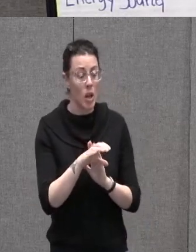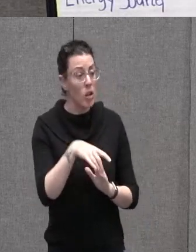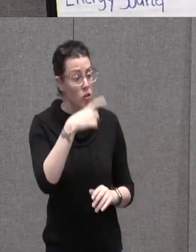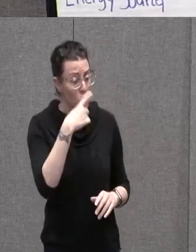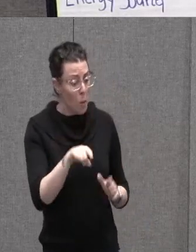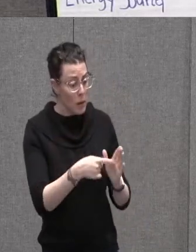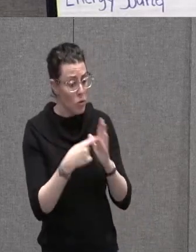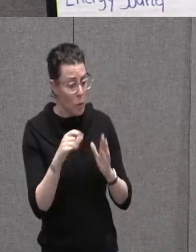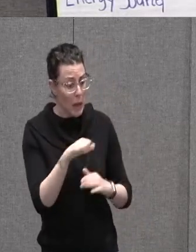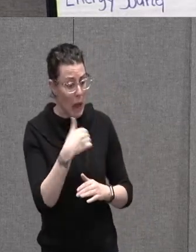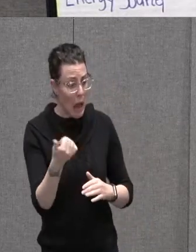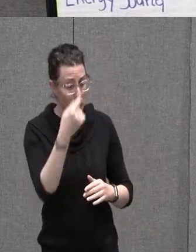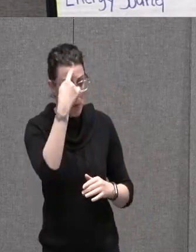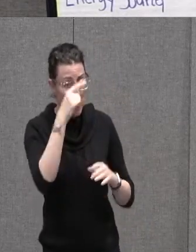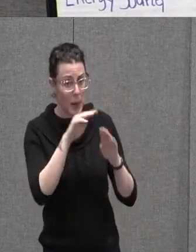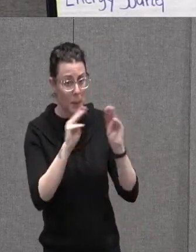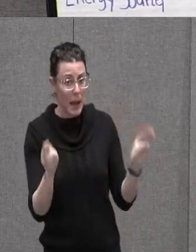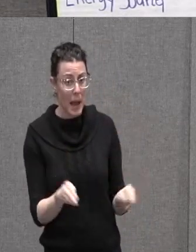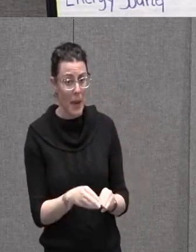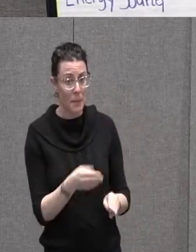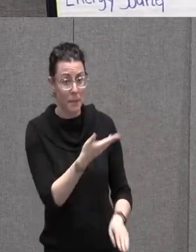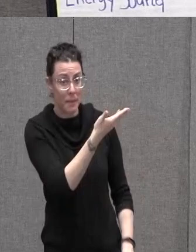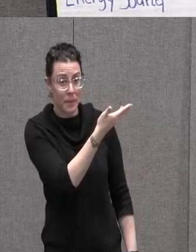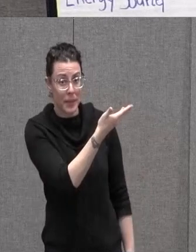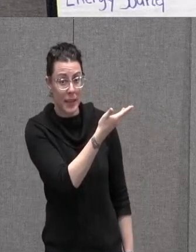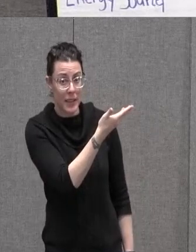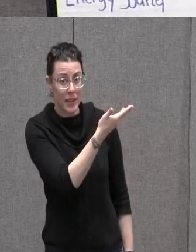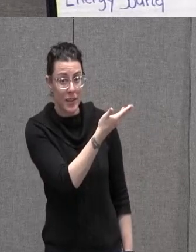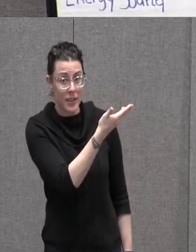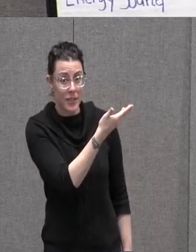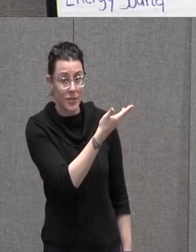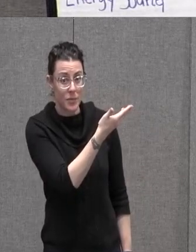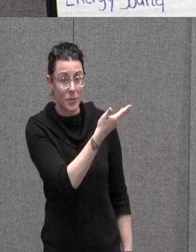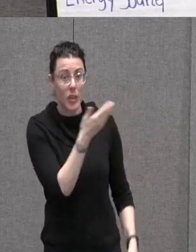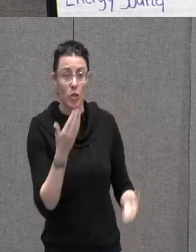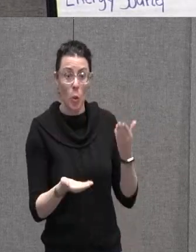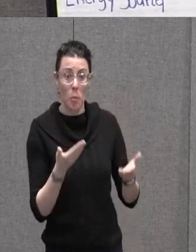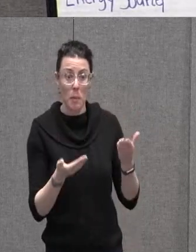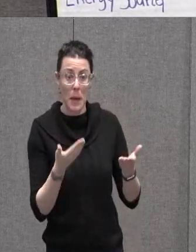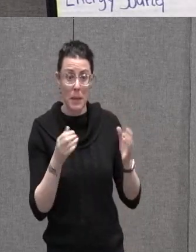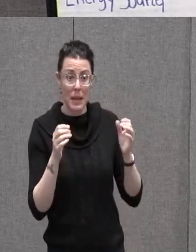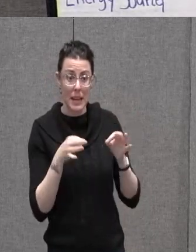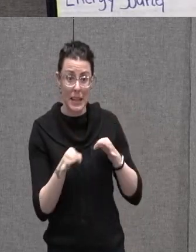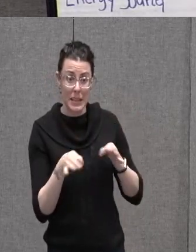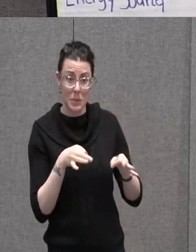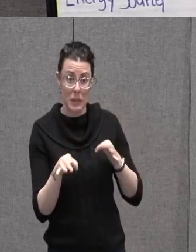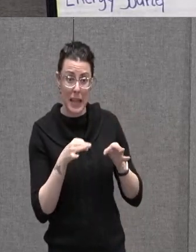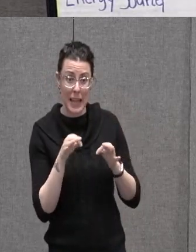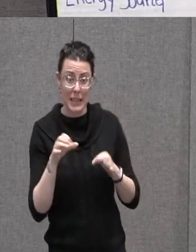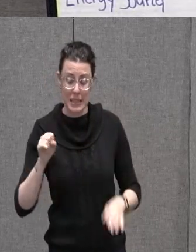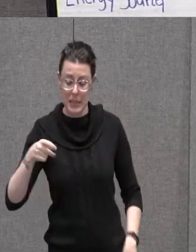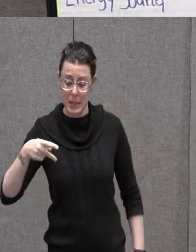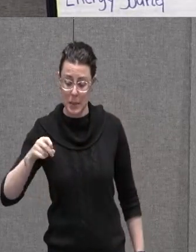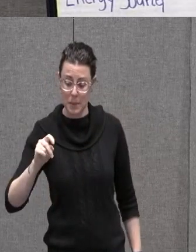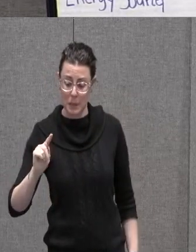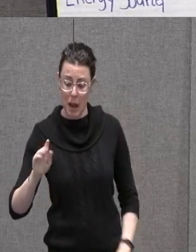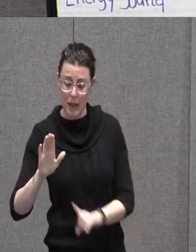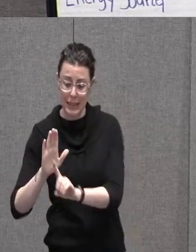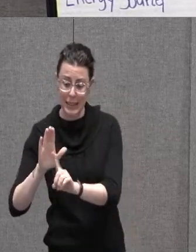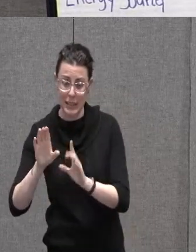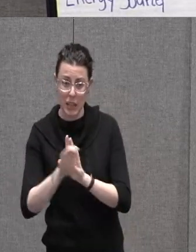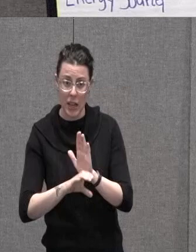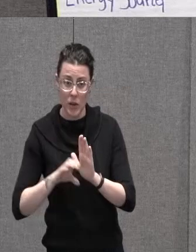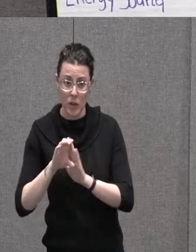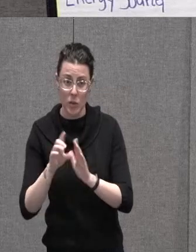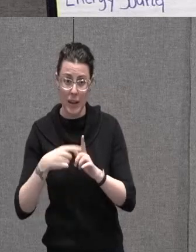map here, and then Mr. Abeda can explain the characteristics of Spot, and then we can kind of look and compare how we use this